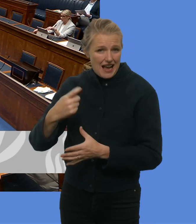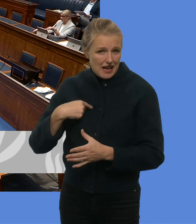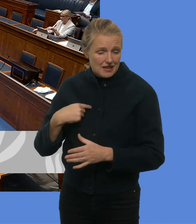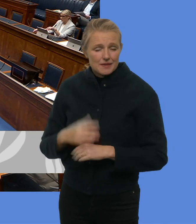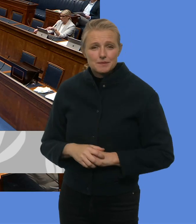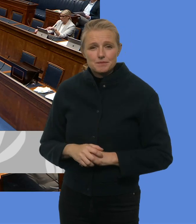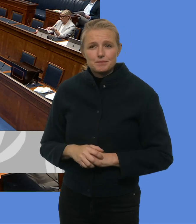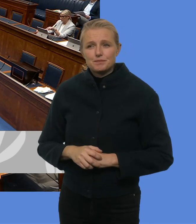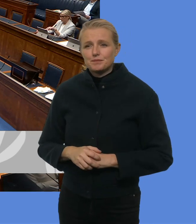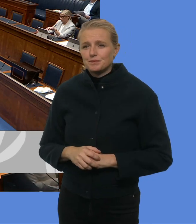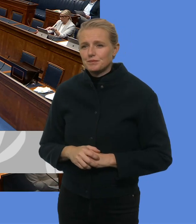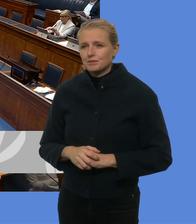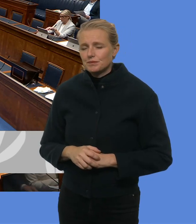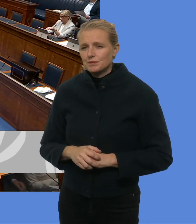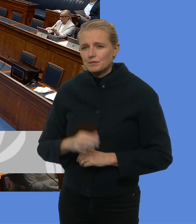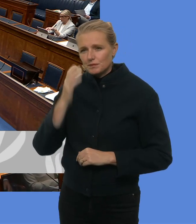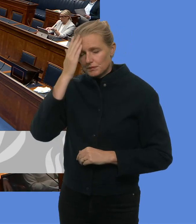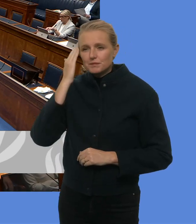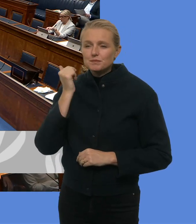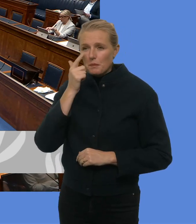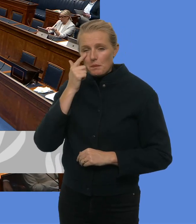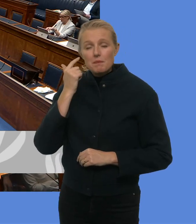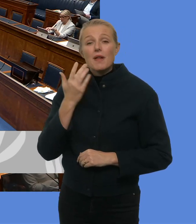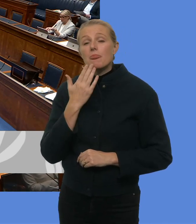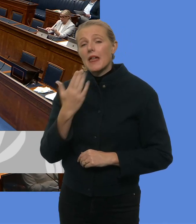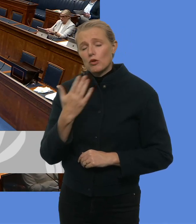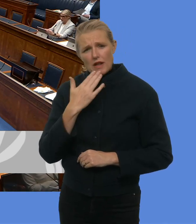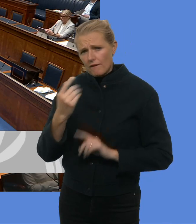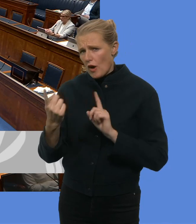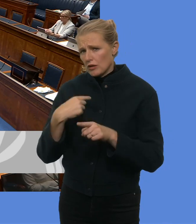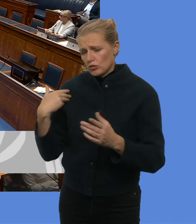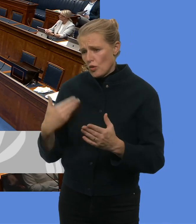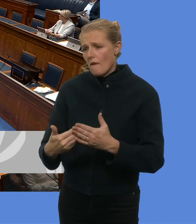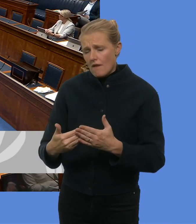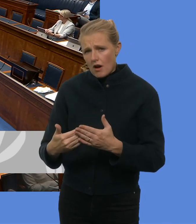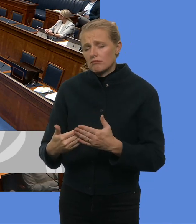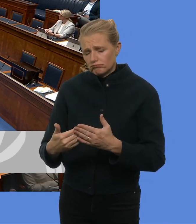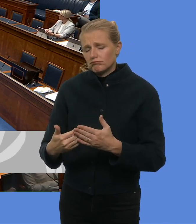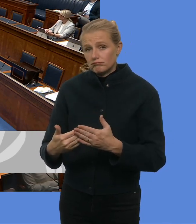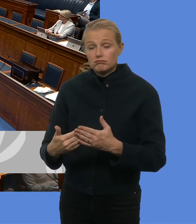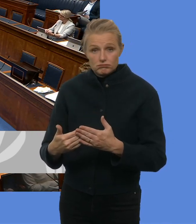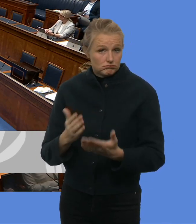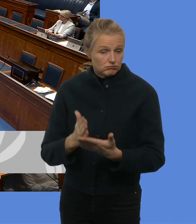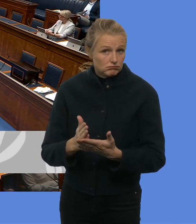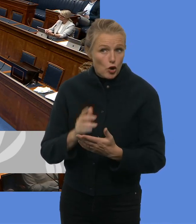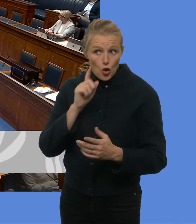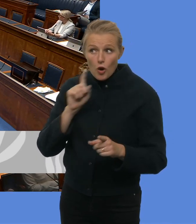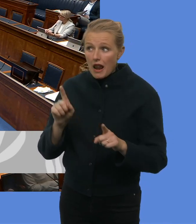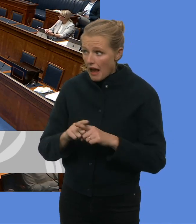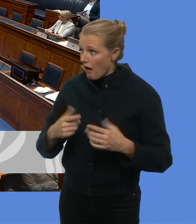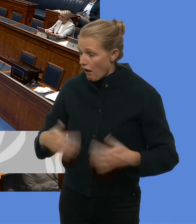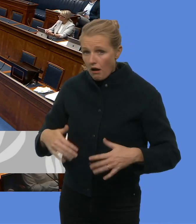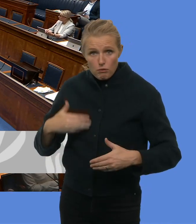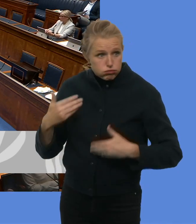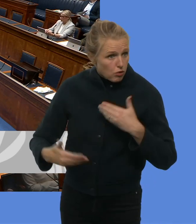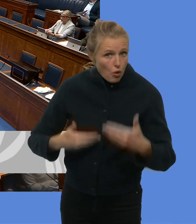Durgan. Thank the Minister for his answers thus far and what sounds like progress